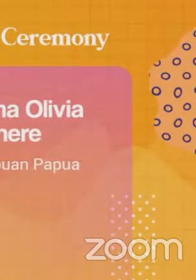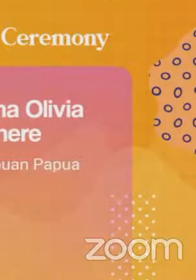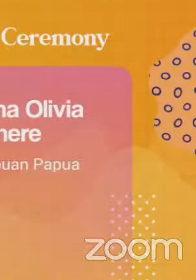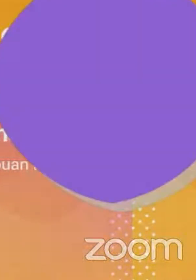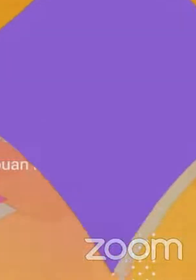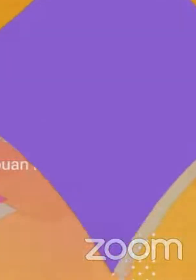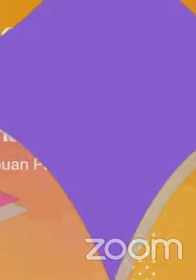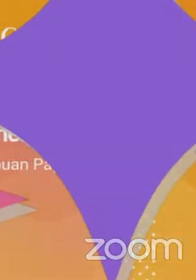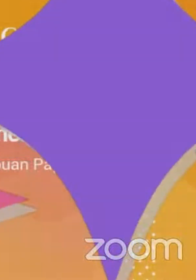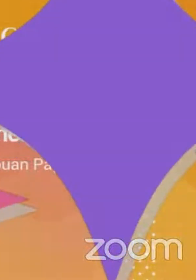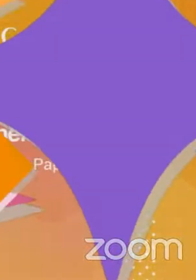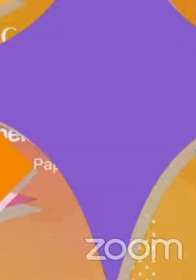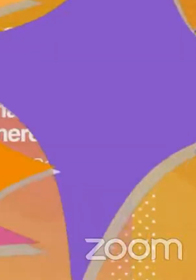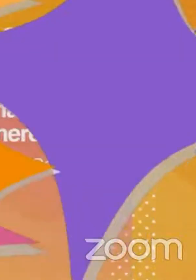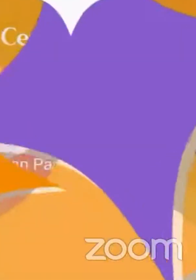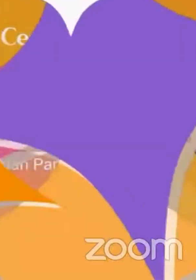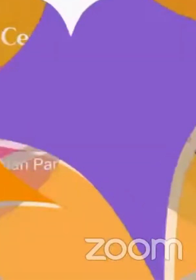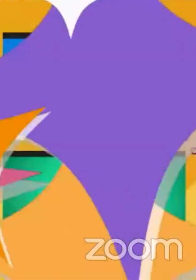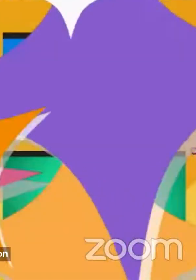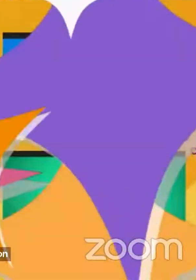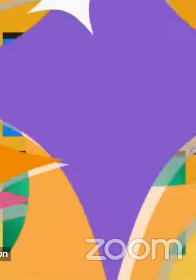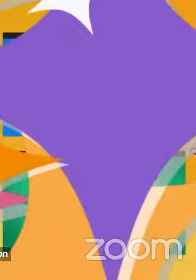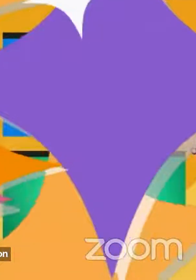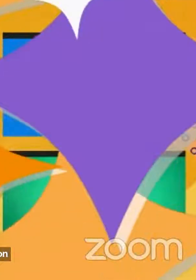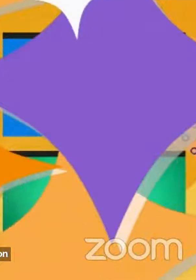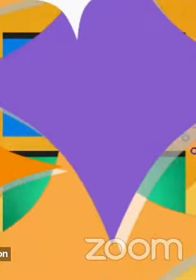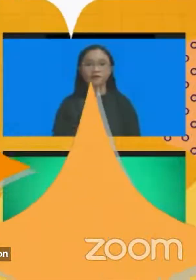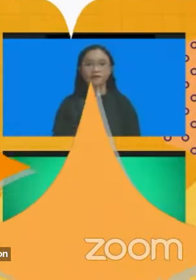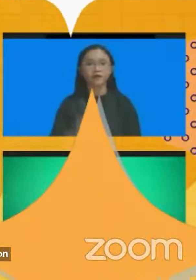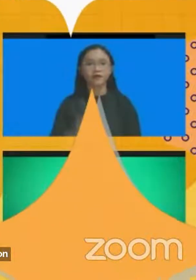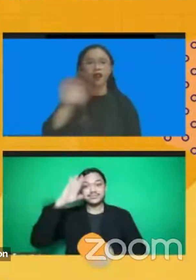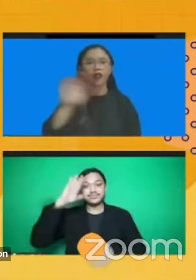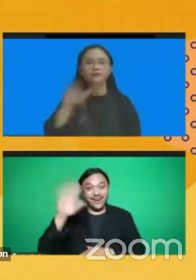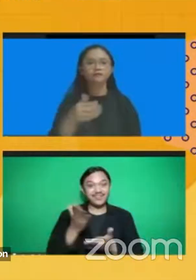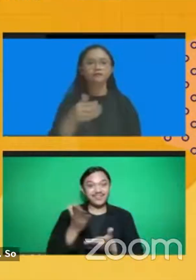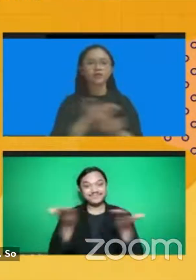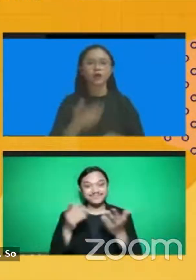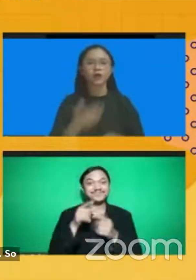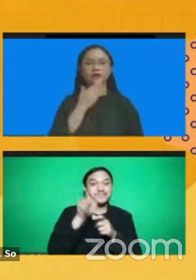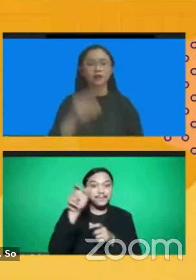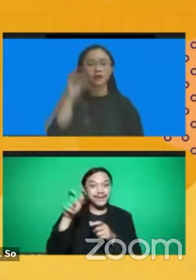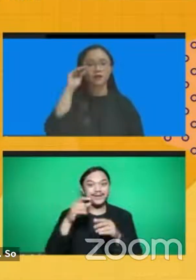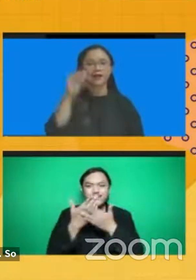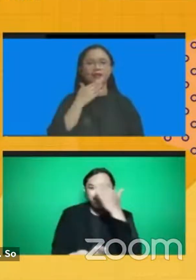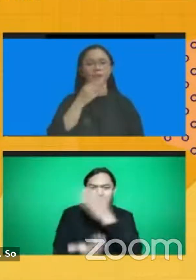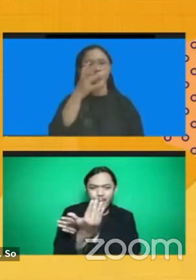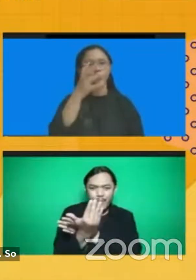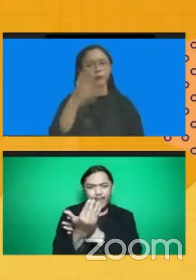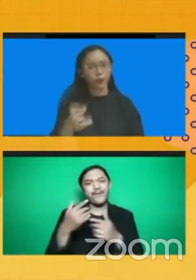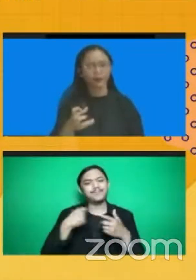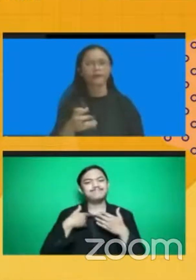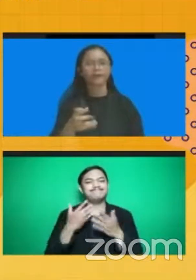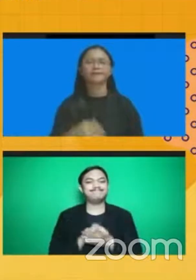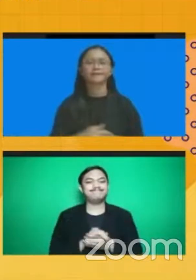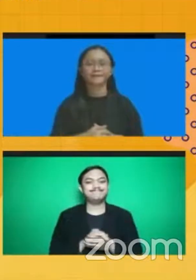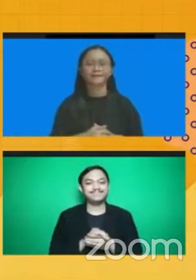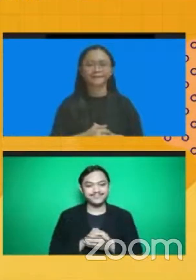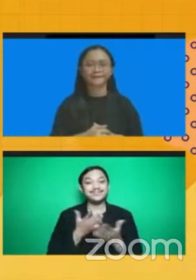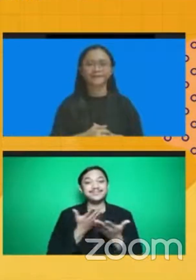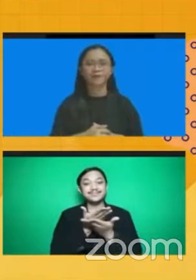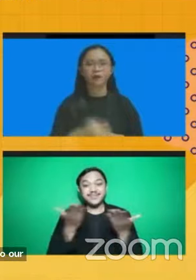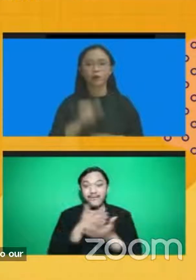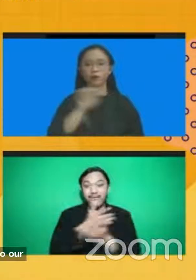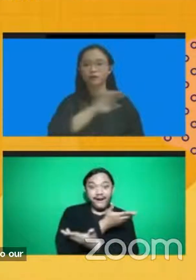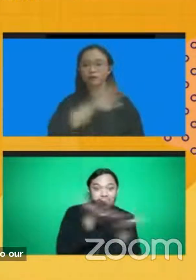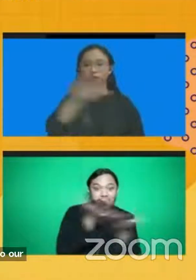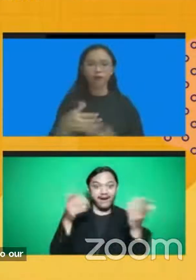everyone. Good morning and good afternoon to our distinguished guests, members, speakers, committee, and